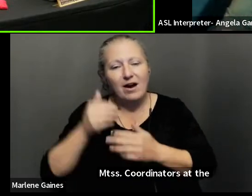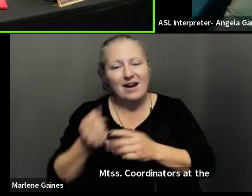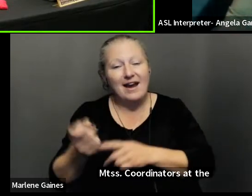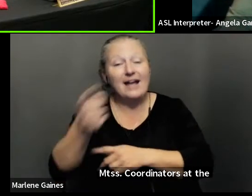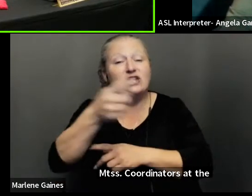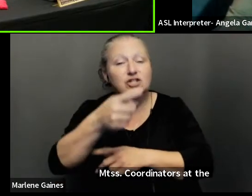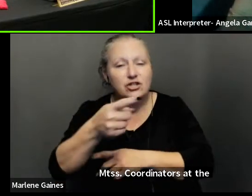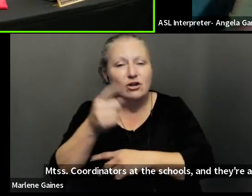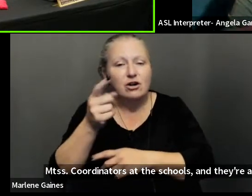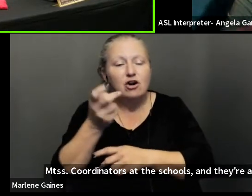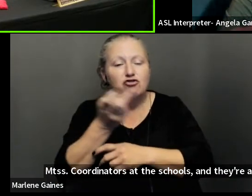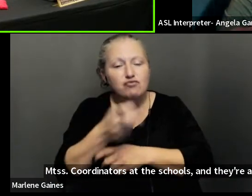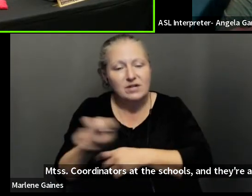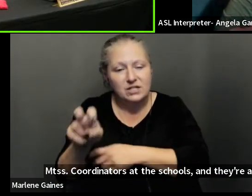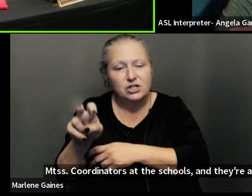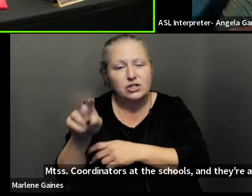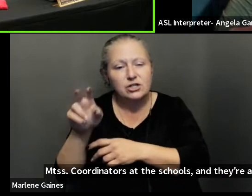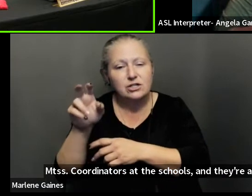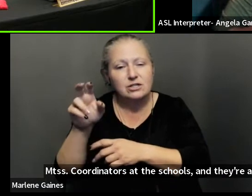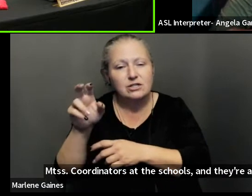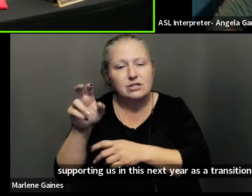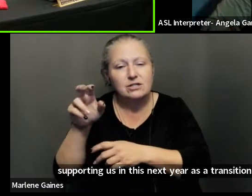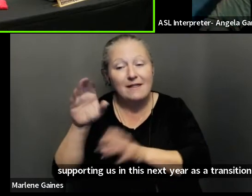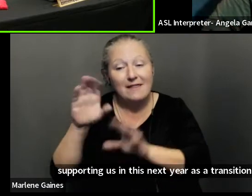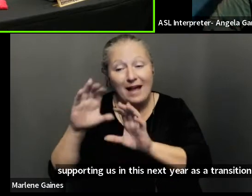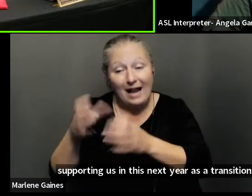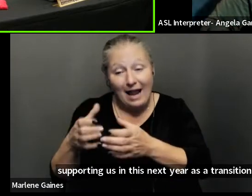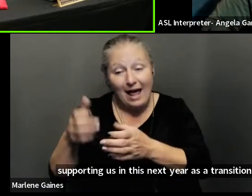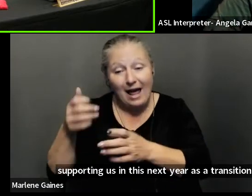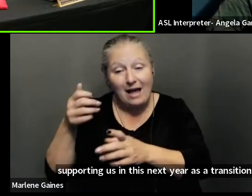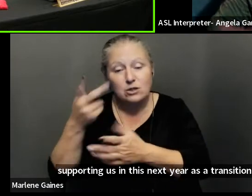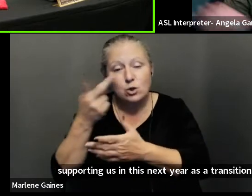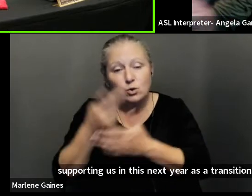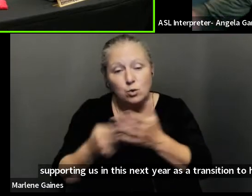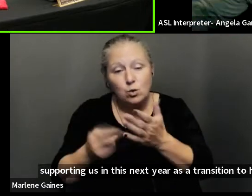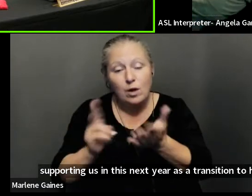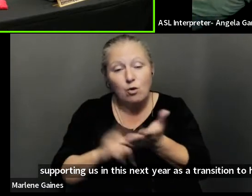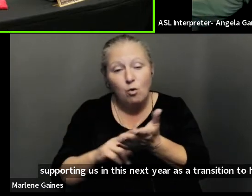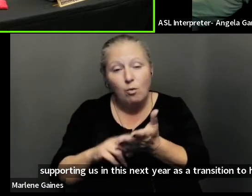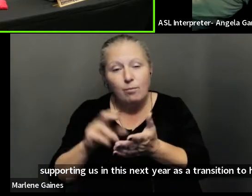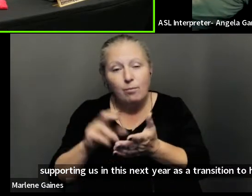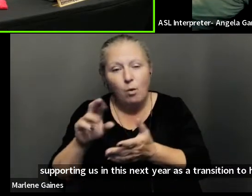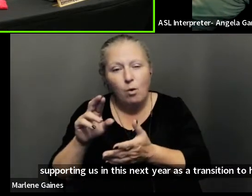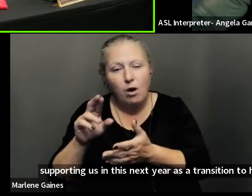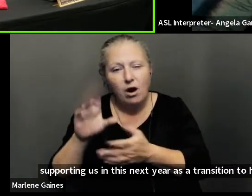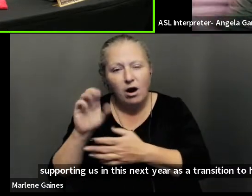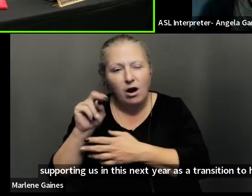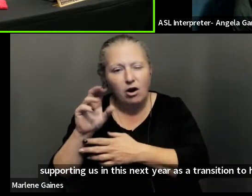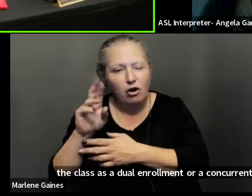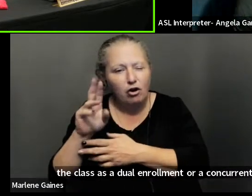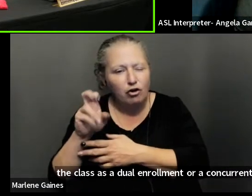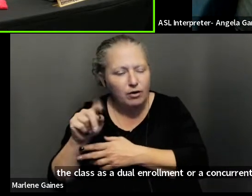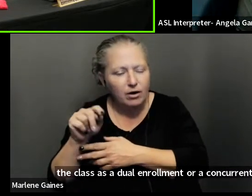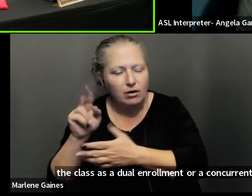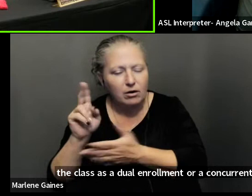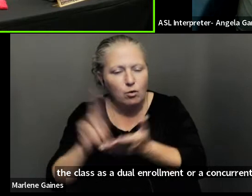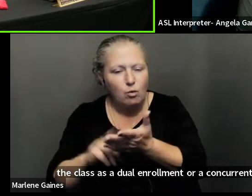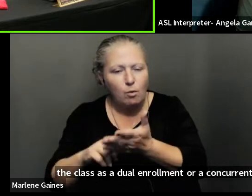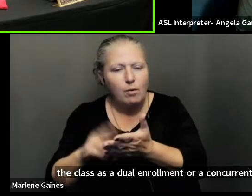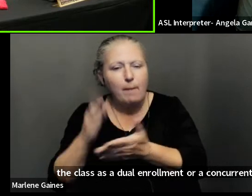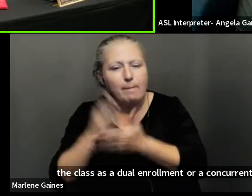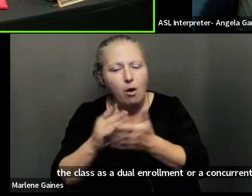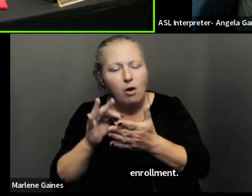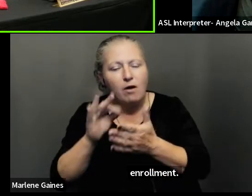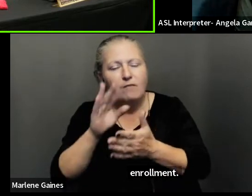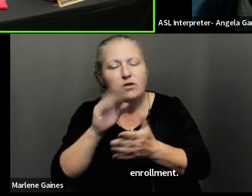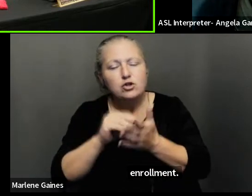as a transition to have the class as a dual enrollment or a concurrent enrollment. So students in part of the Student Equity